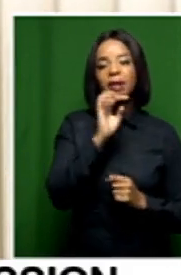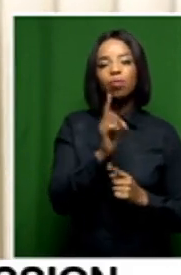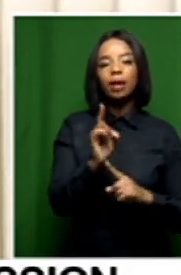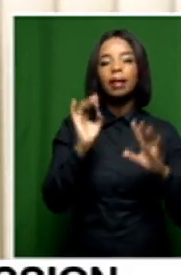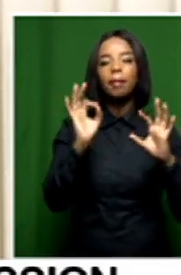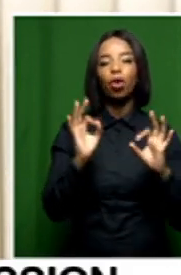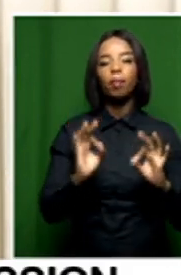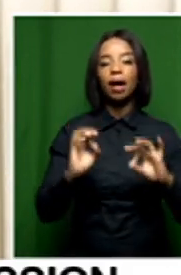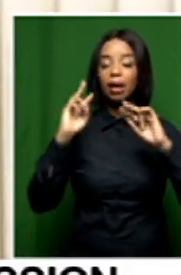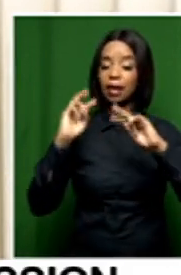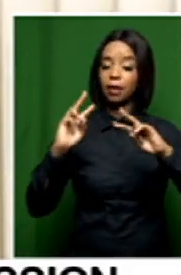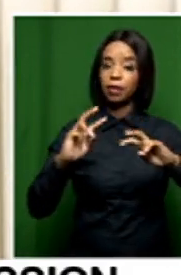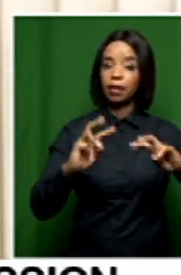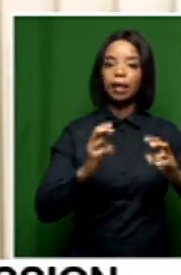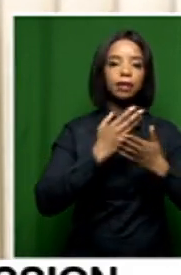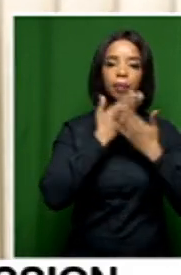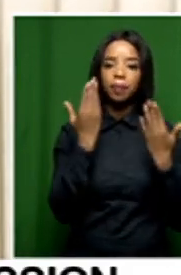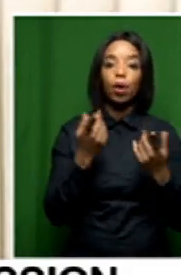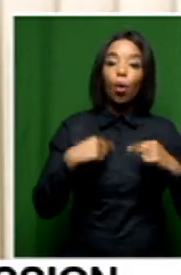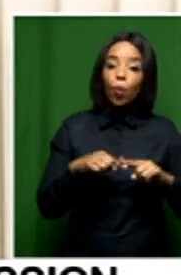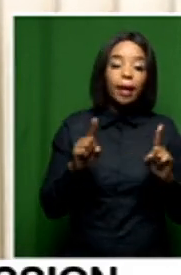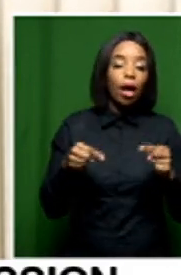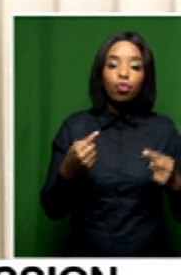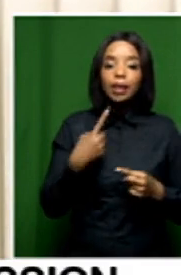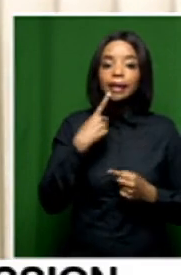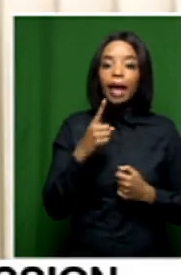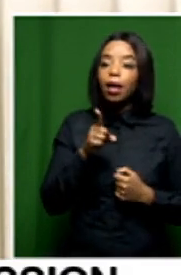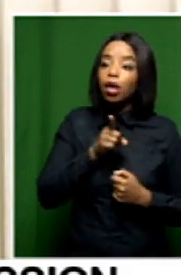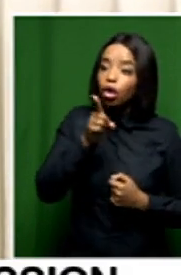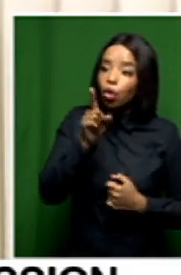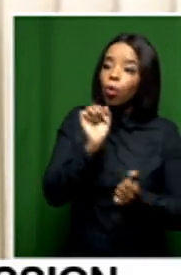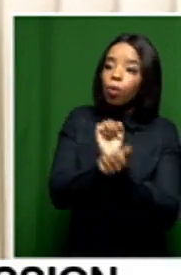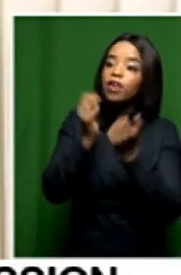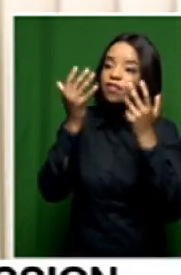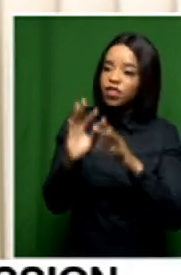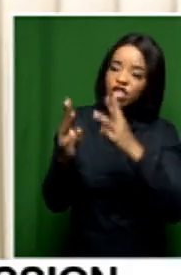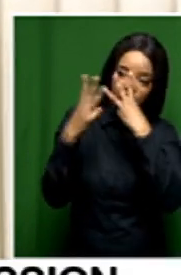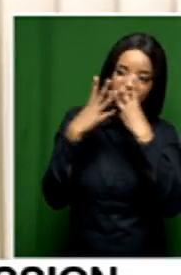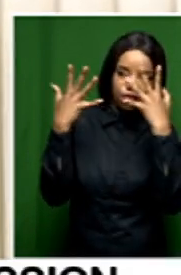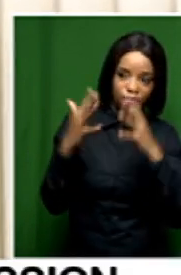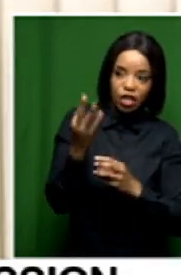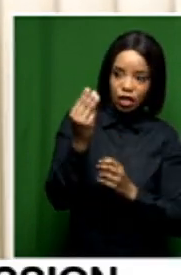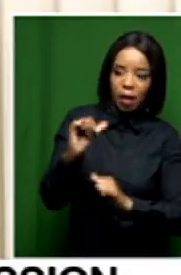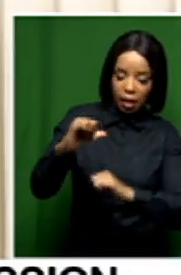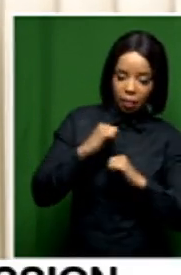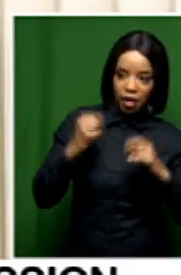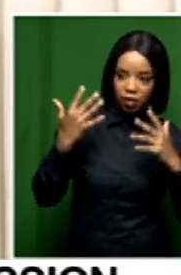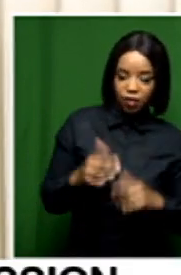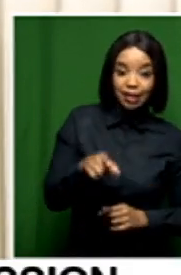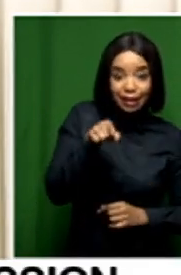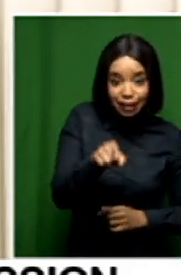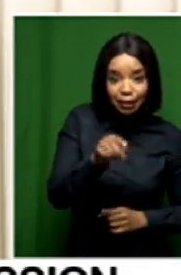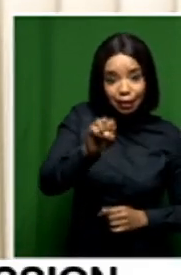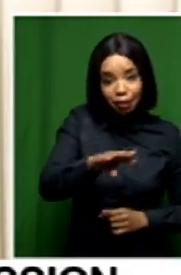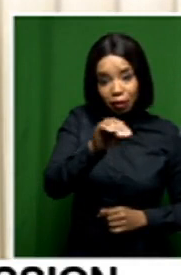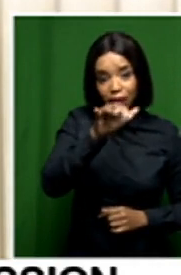manner. And there's no one that we can say, this person has been arrested, prosecuted, and we have recovered funds, which is what we want as South Africans. We